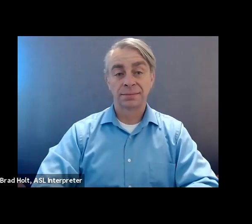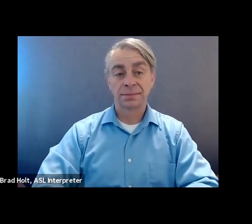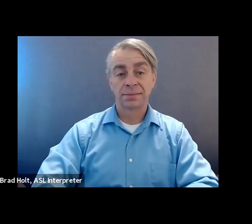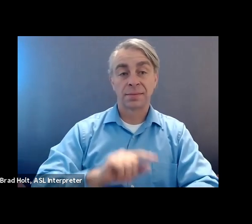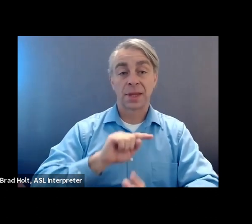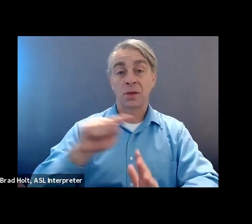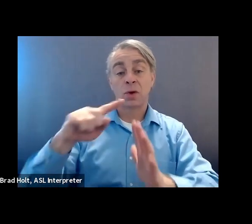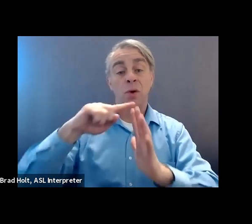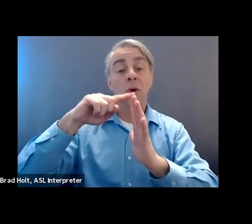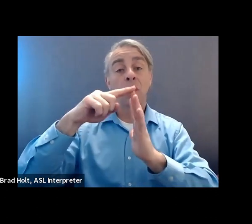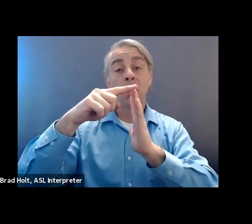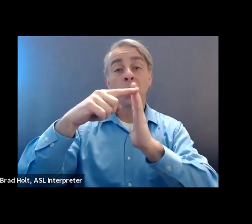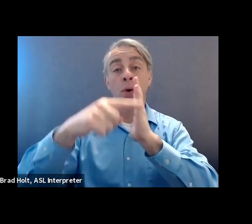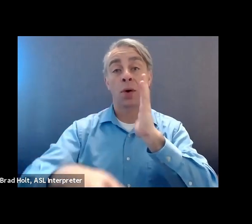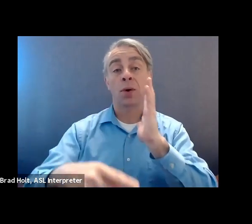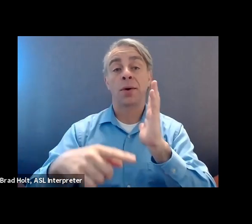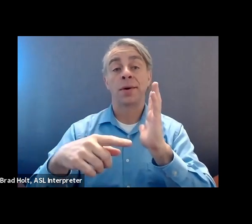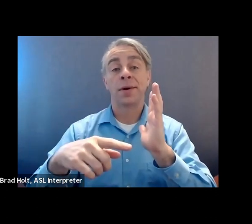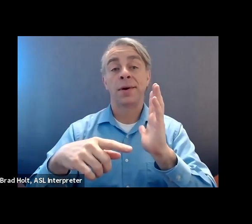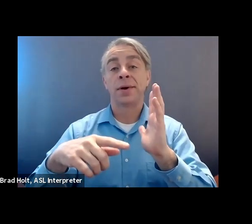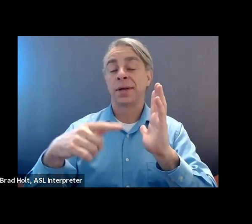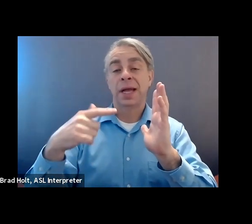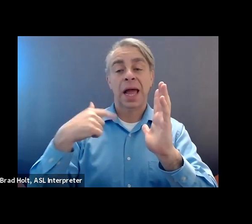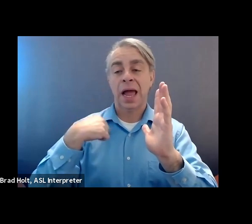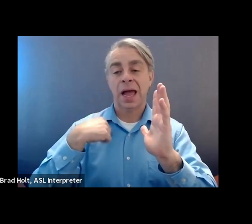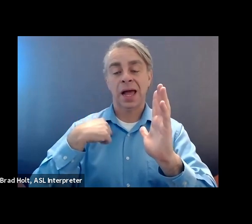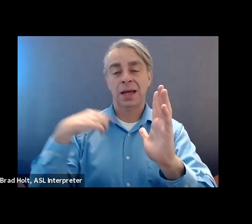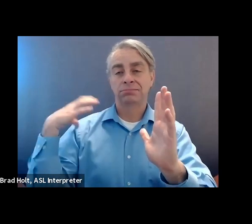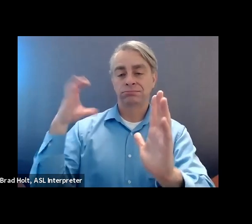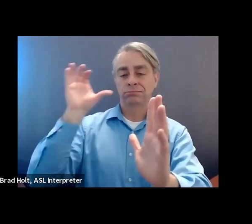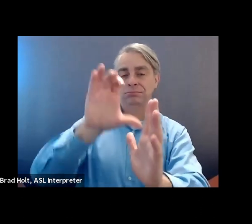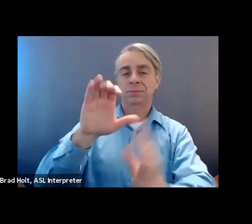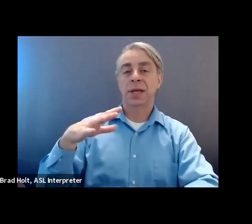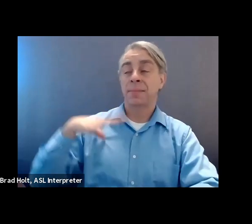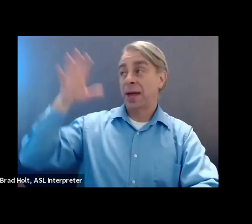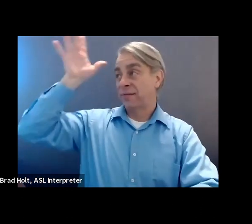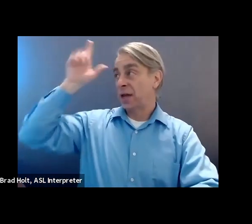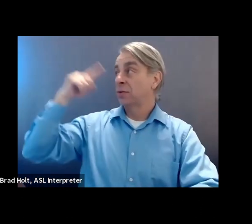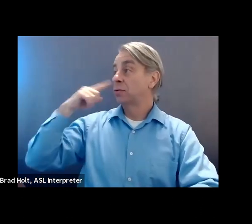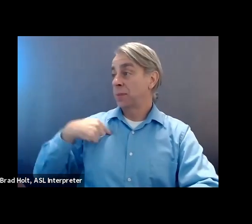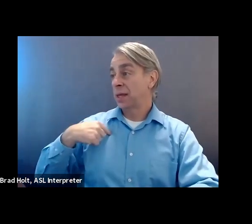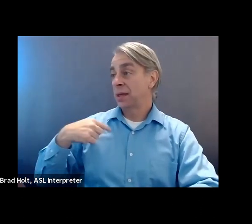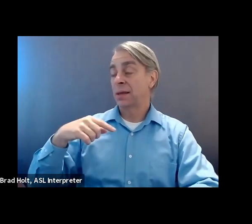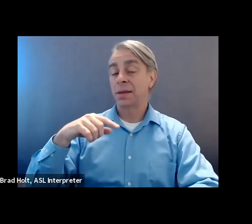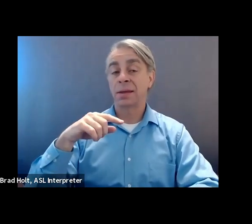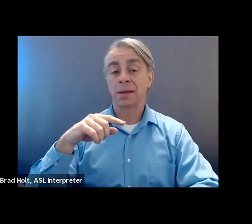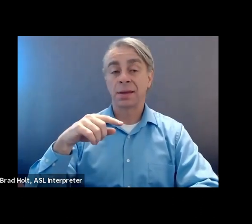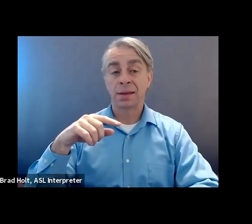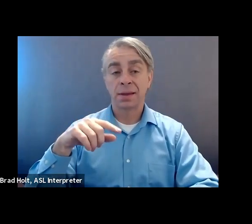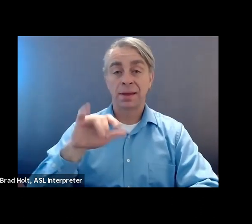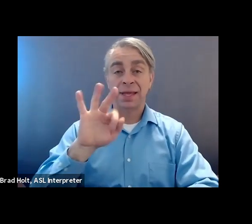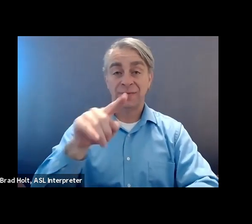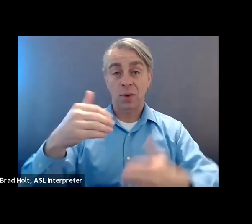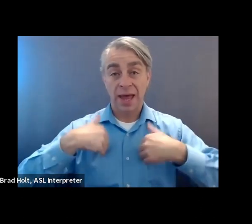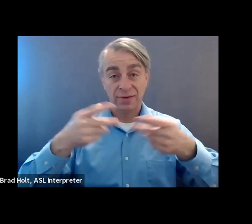simply discharged what my daddy told me. And that was that if you got a little bit of privilege, you're supposed to share